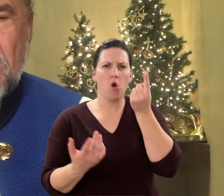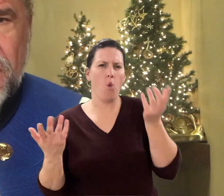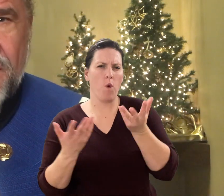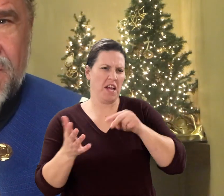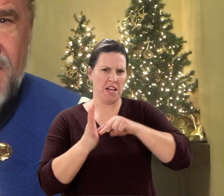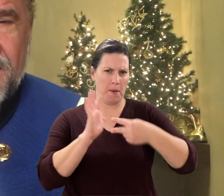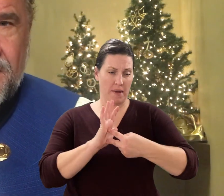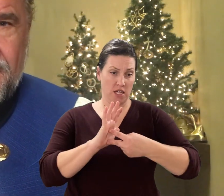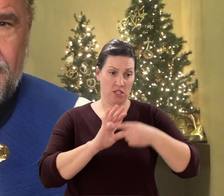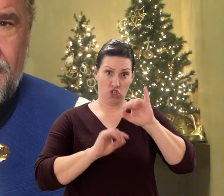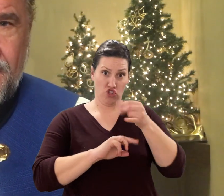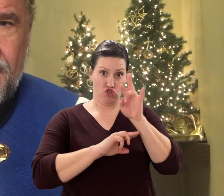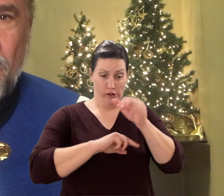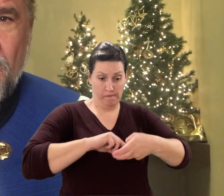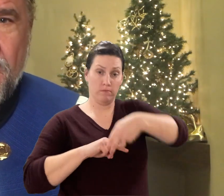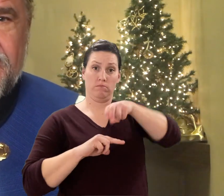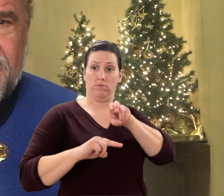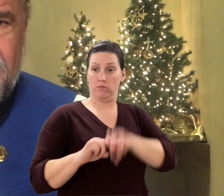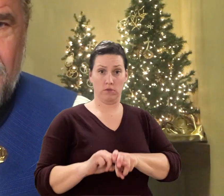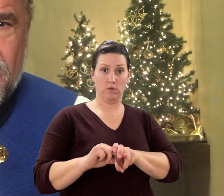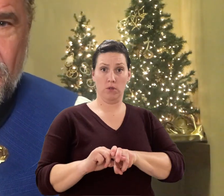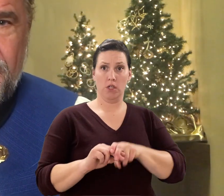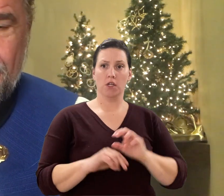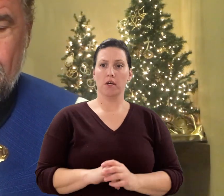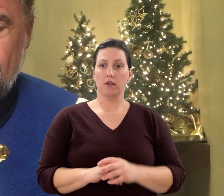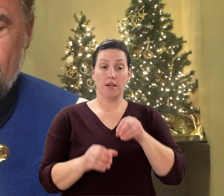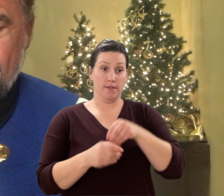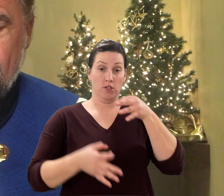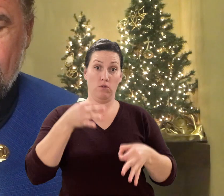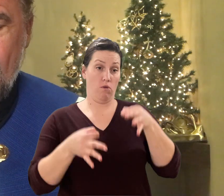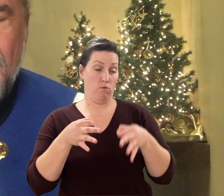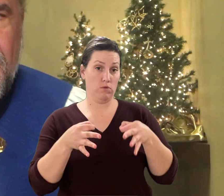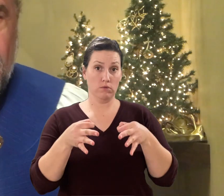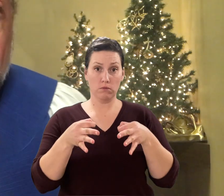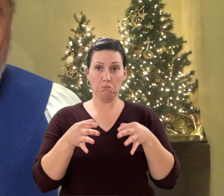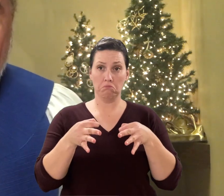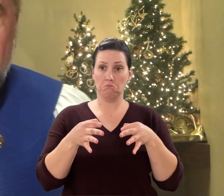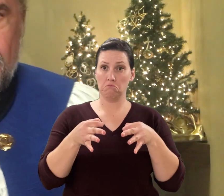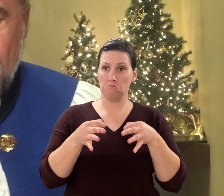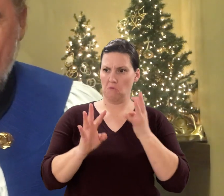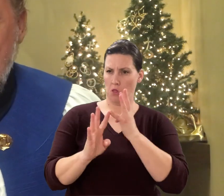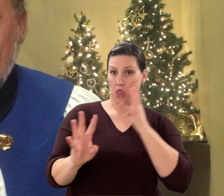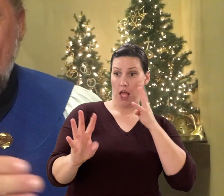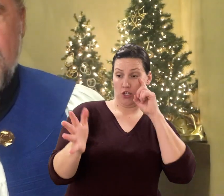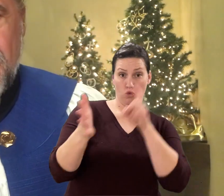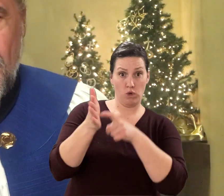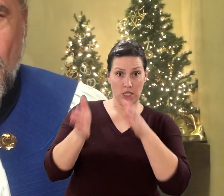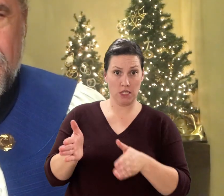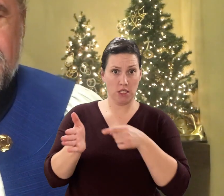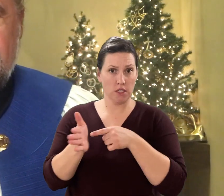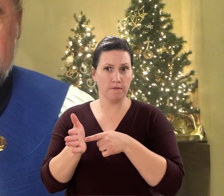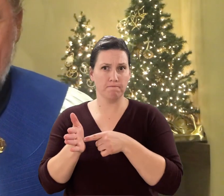a good understanding of what it means to sit on a jury. In a trial, a line